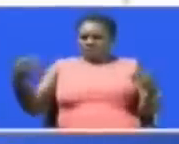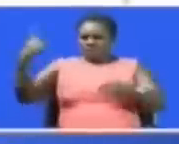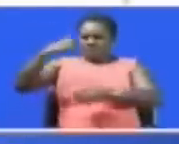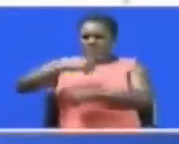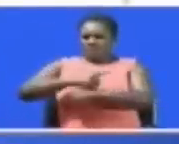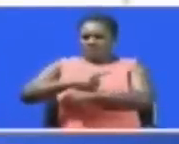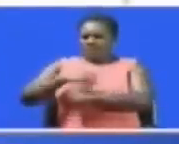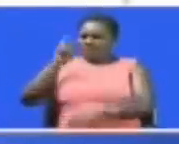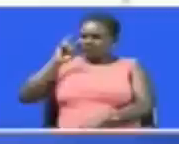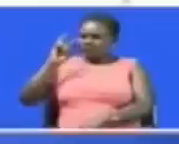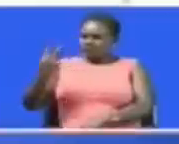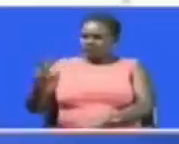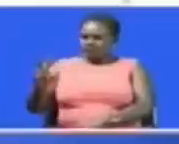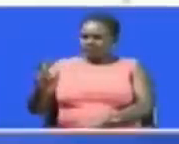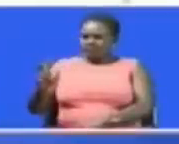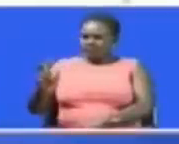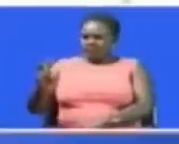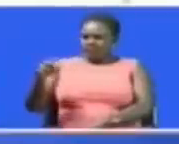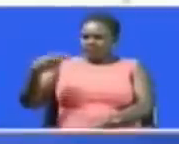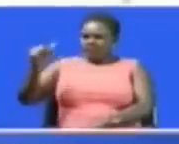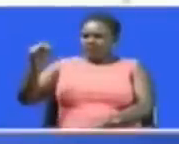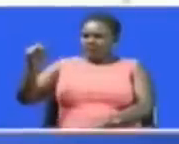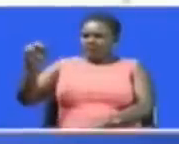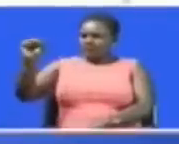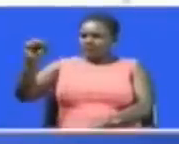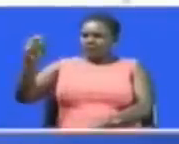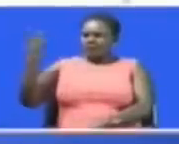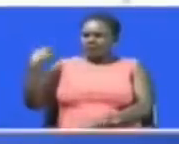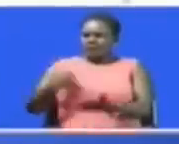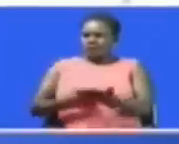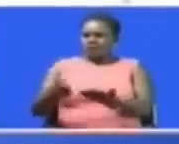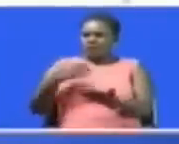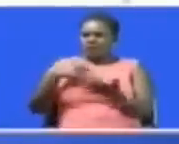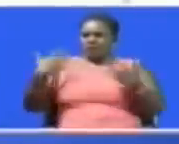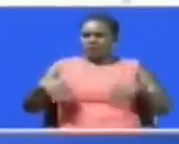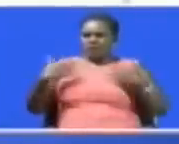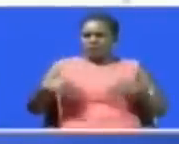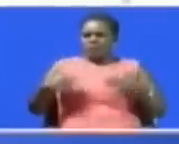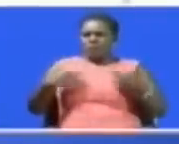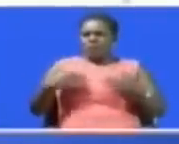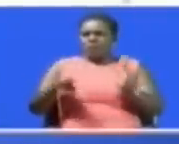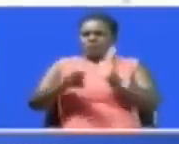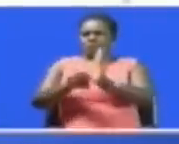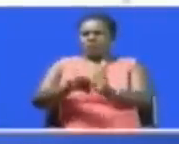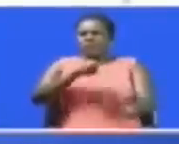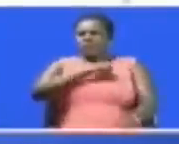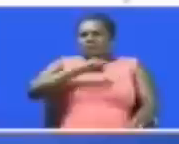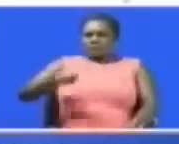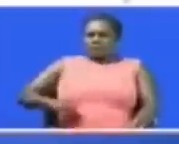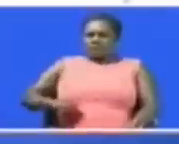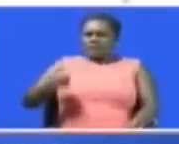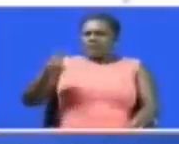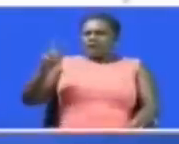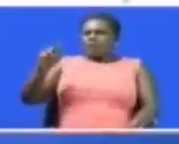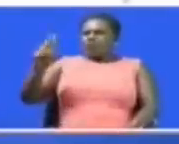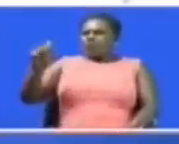day, and if you check even the Hansard, even last week, we have wonderful people like Senator Mutula